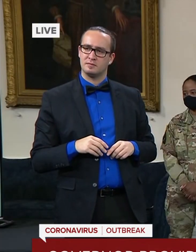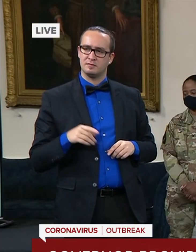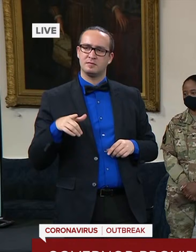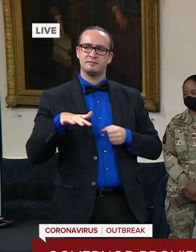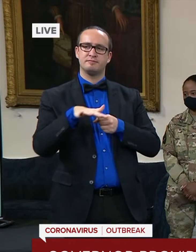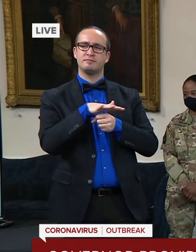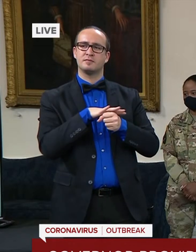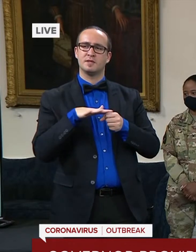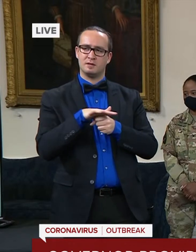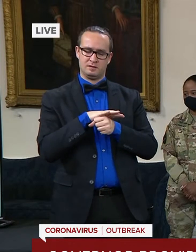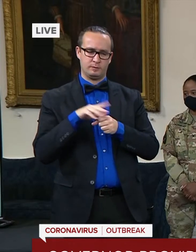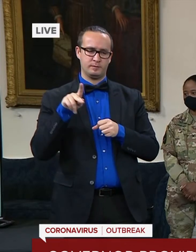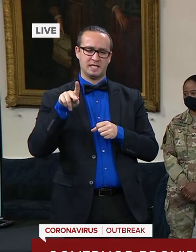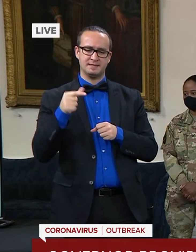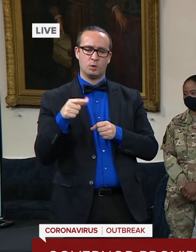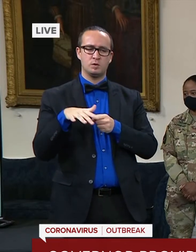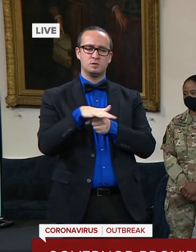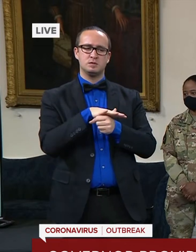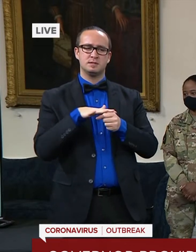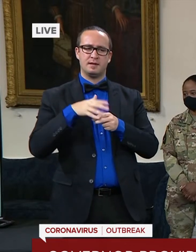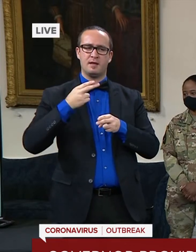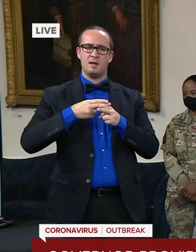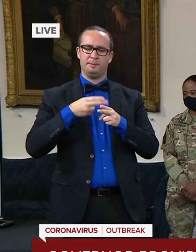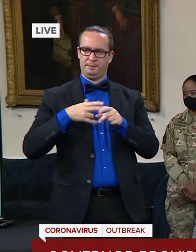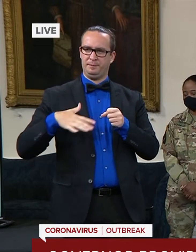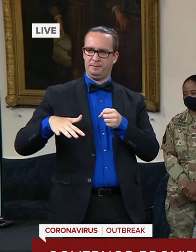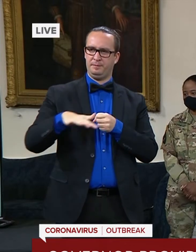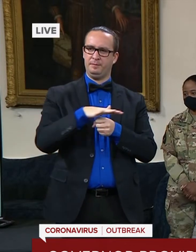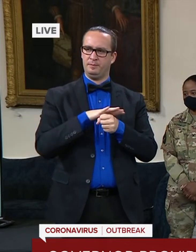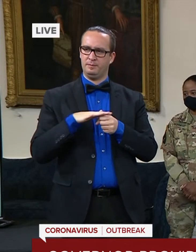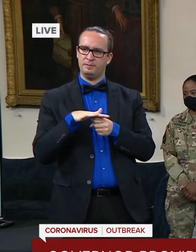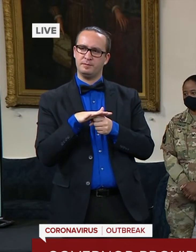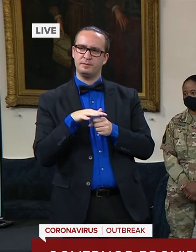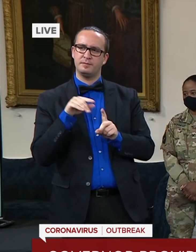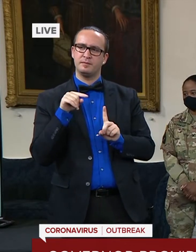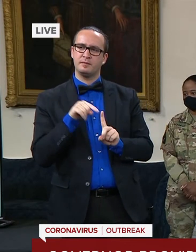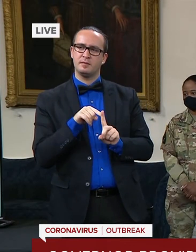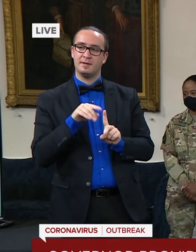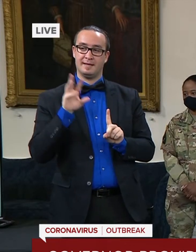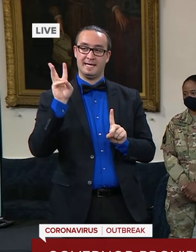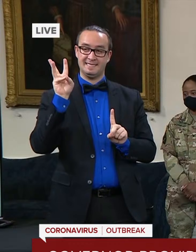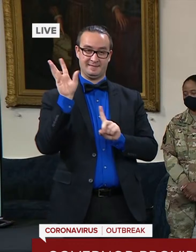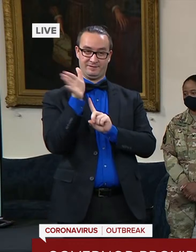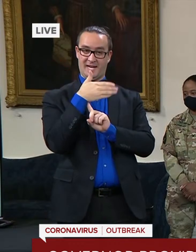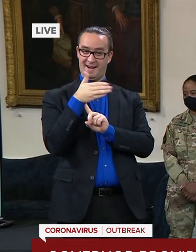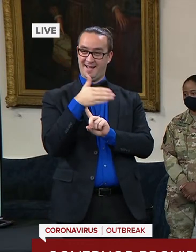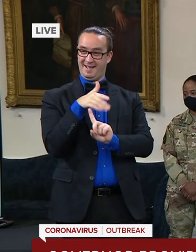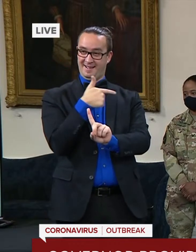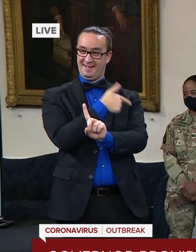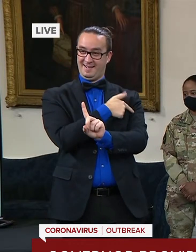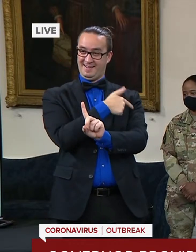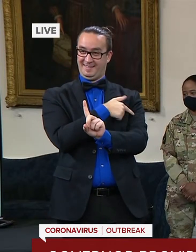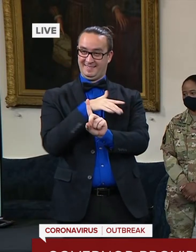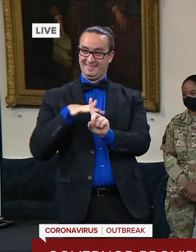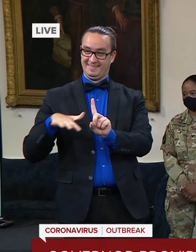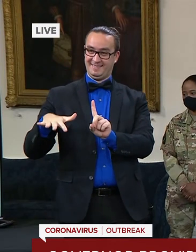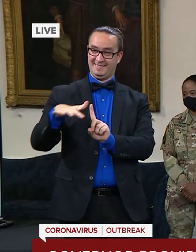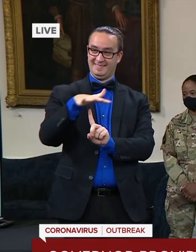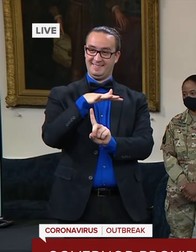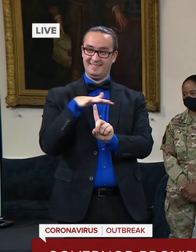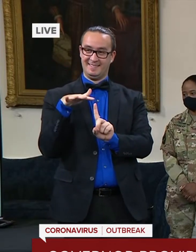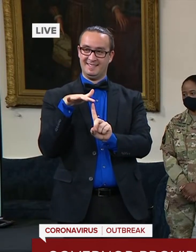Six Flags just for Prince George's County residents. Given these numbers that we now know that they've gotten a tiny percentage